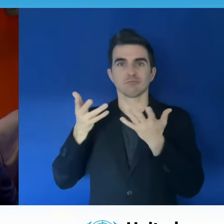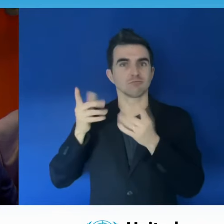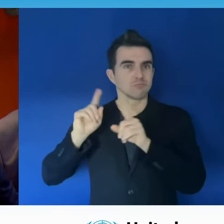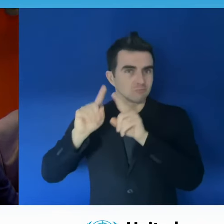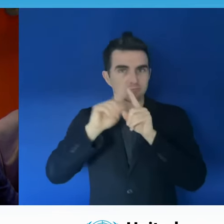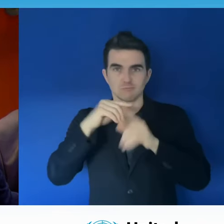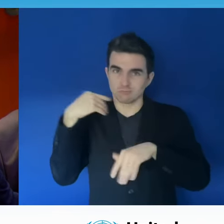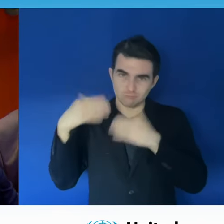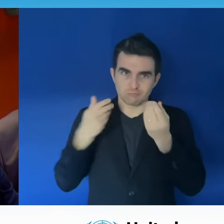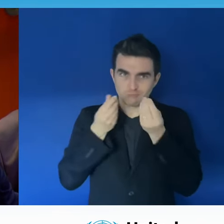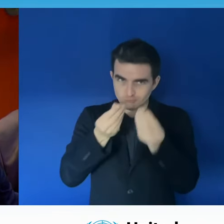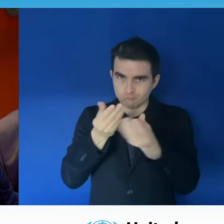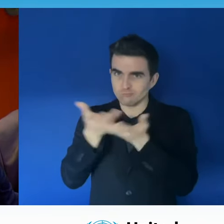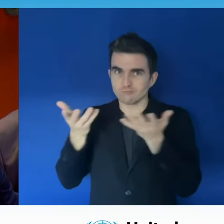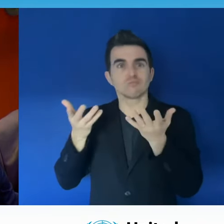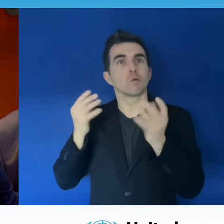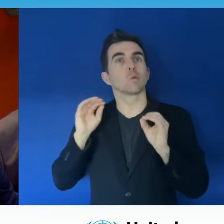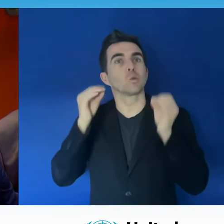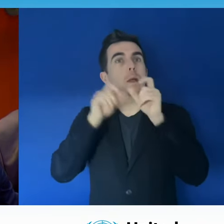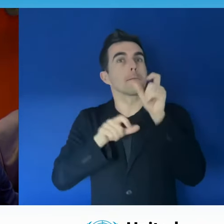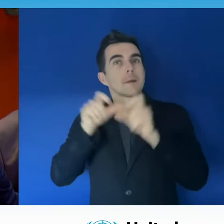access to.